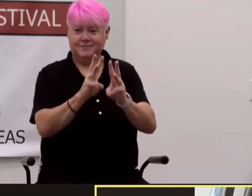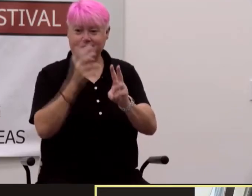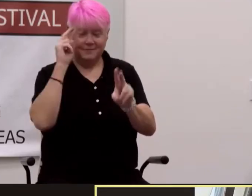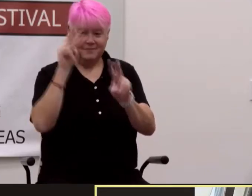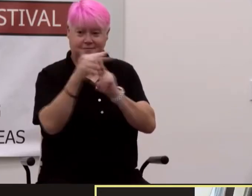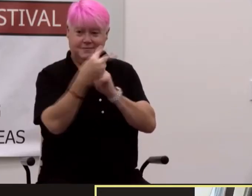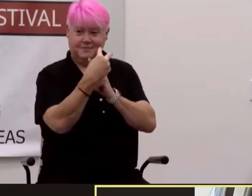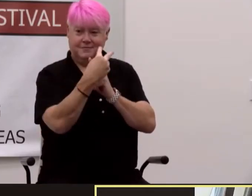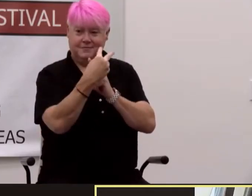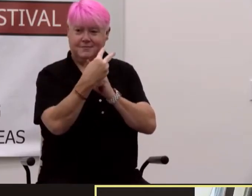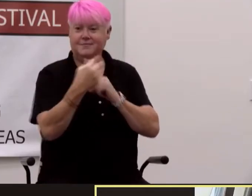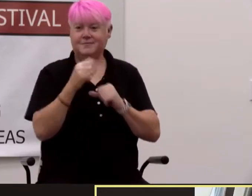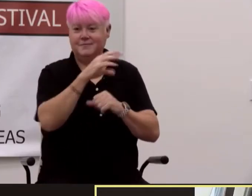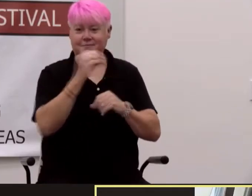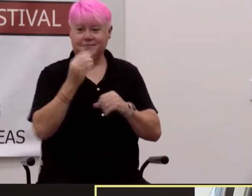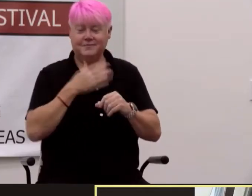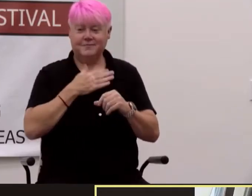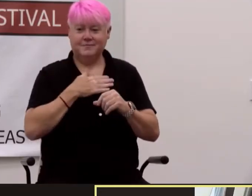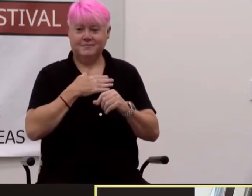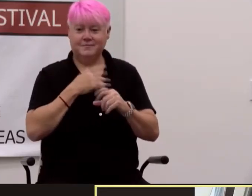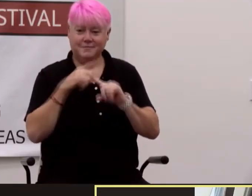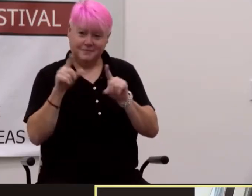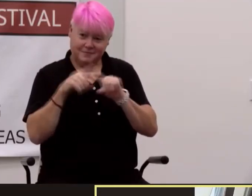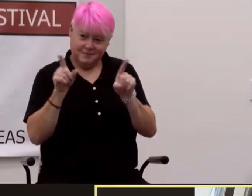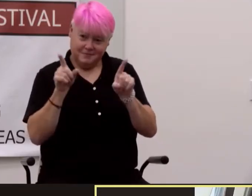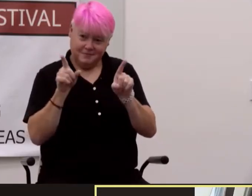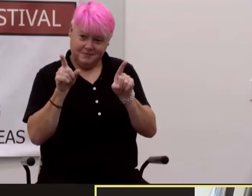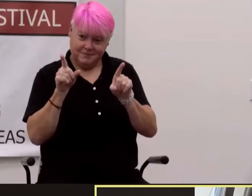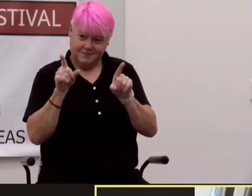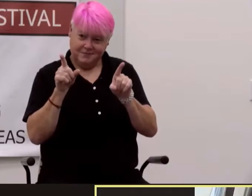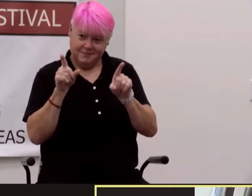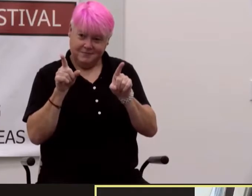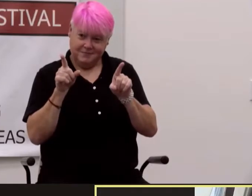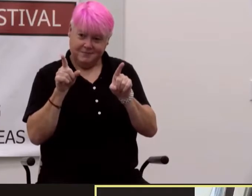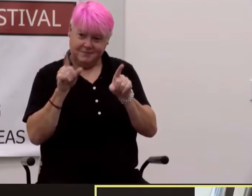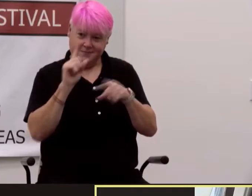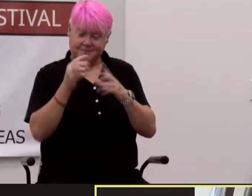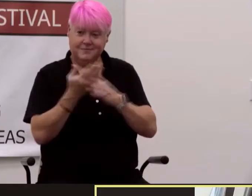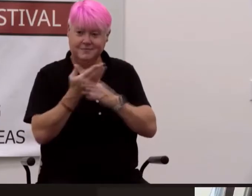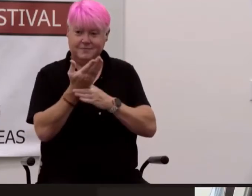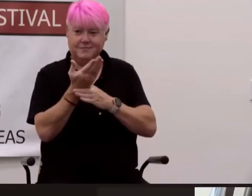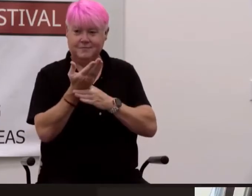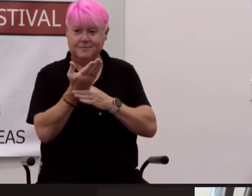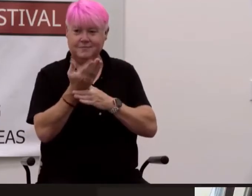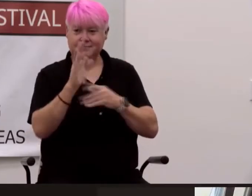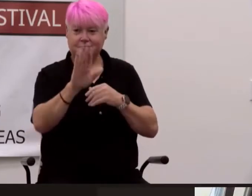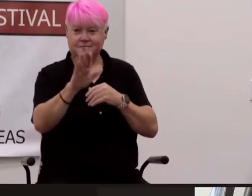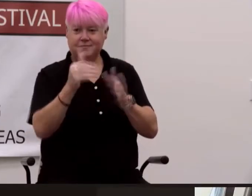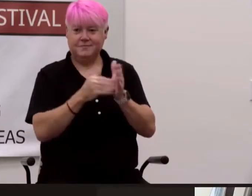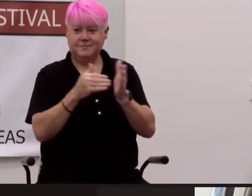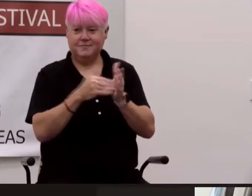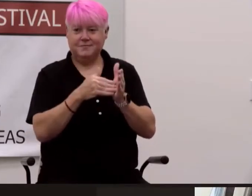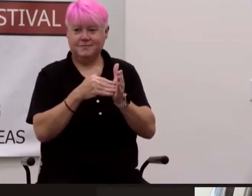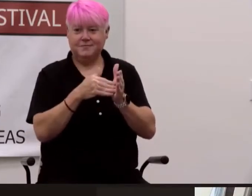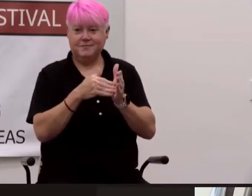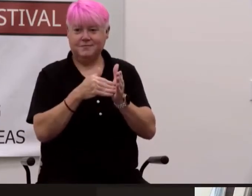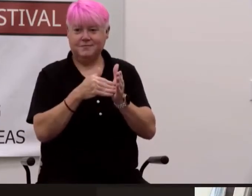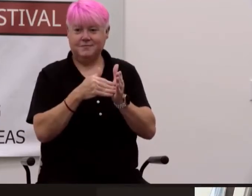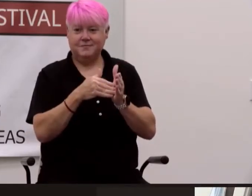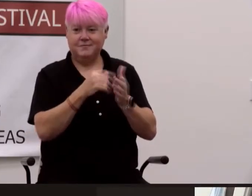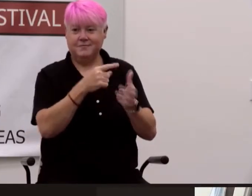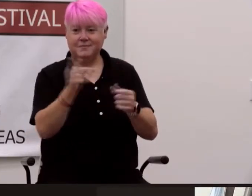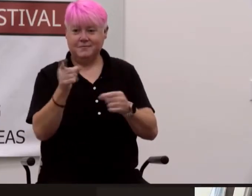is and mine are a little different, but I mean, let's go over yours again. Okay, so for those of you